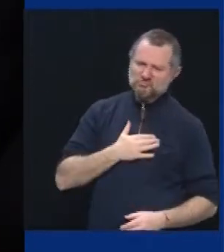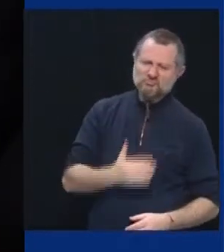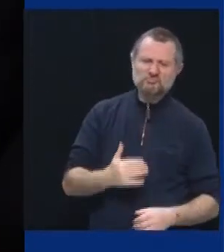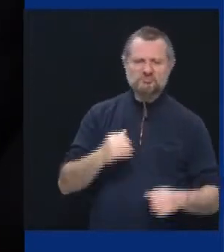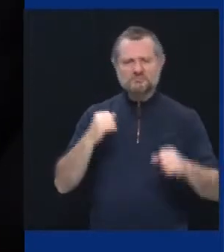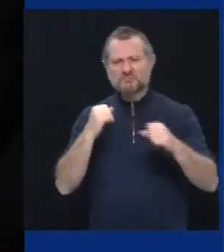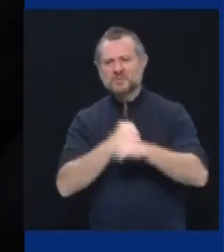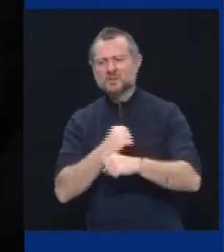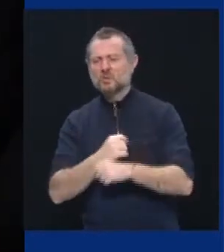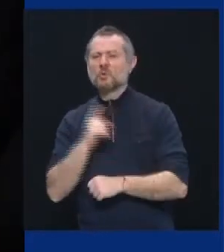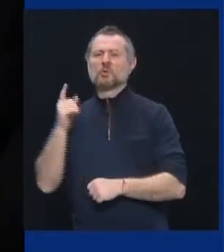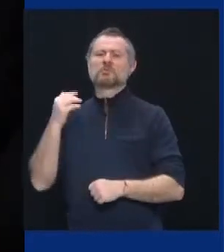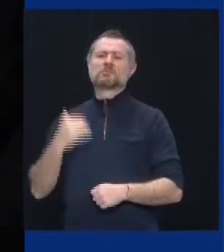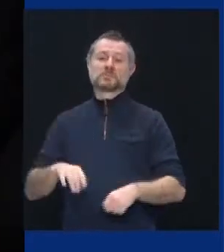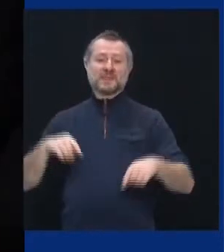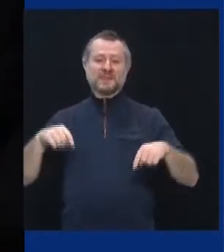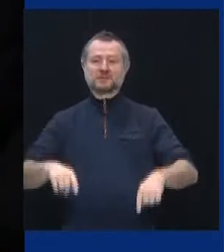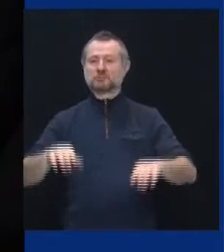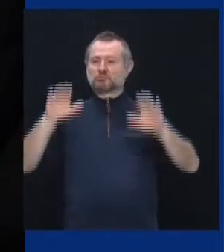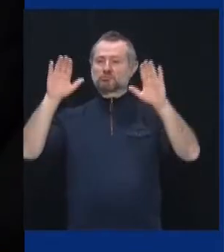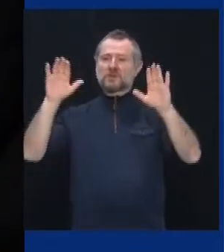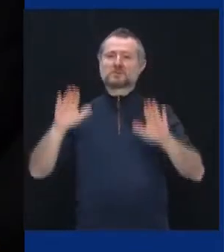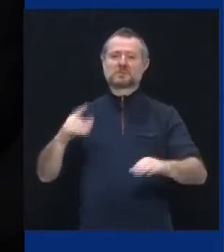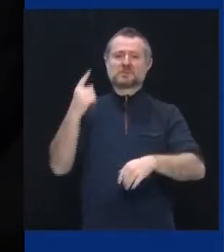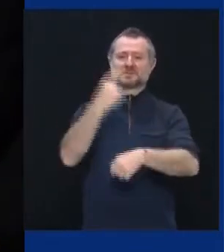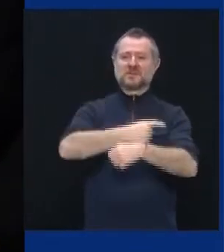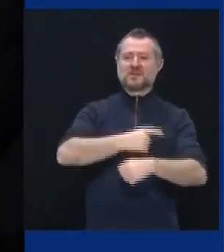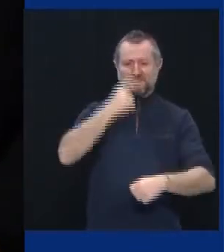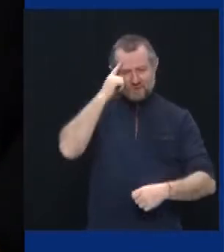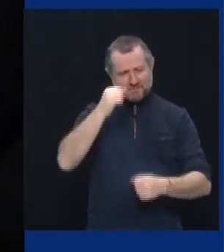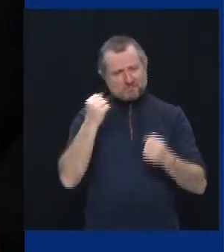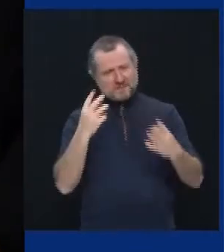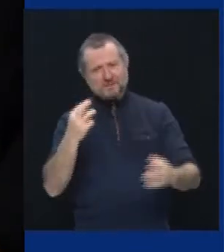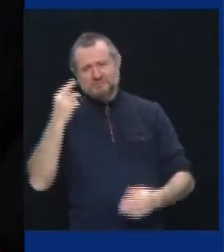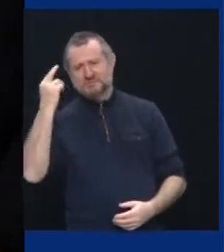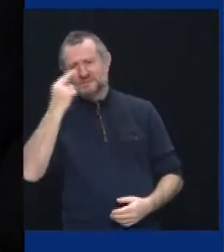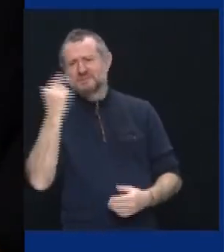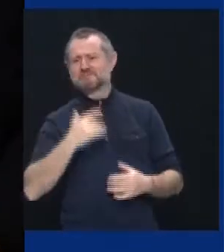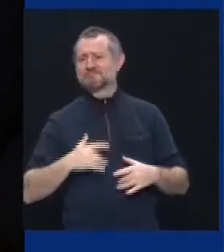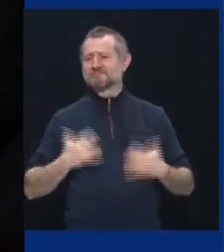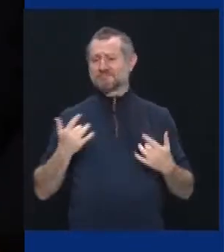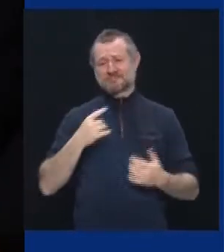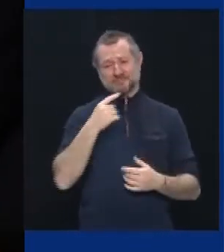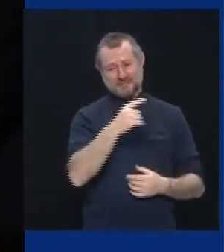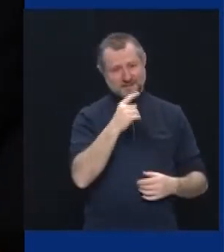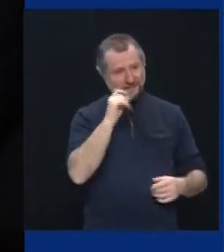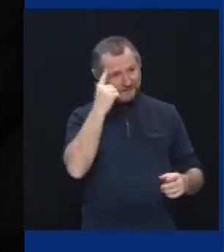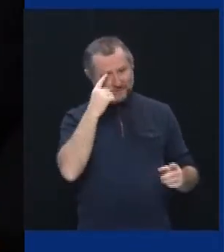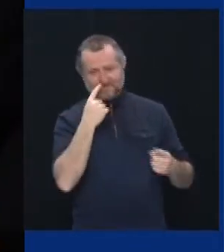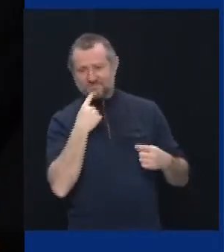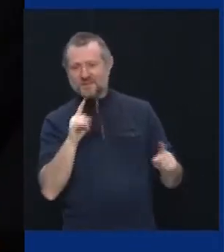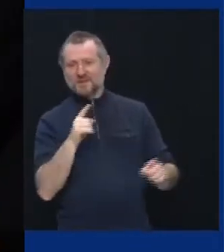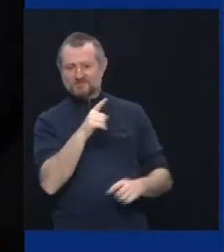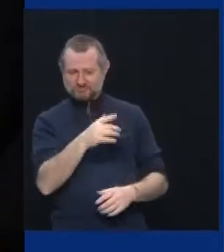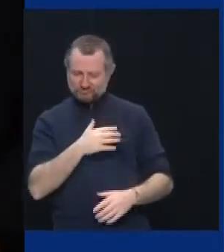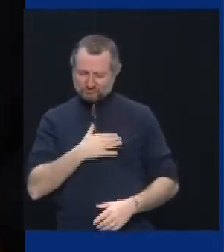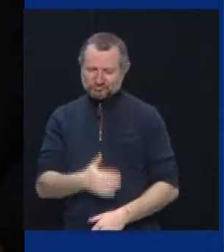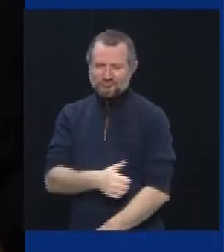reasons. First, I'm excited to see the governor finally get his shot, which is a long time coming.